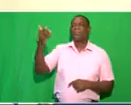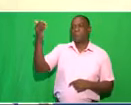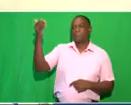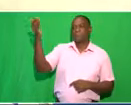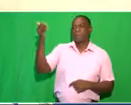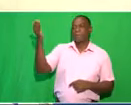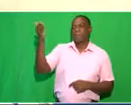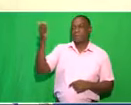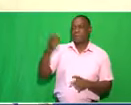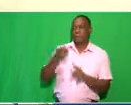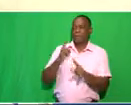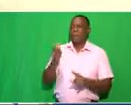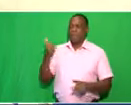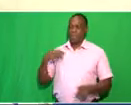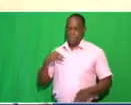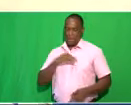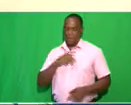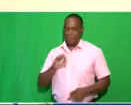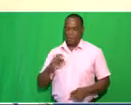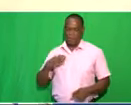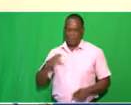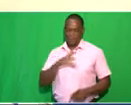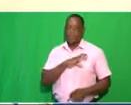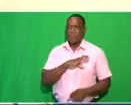committee, and then we'll be able to engage you.